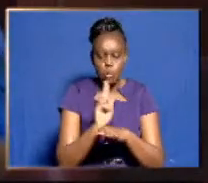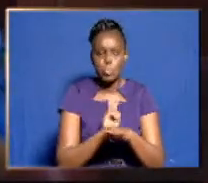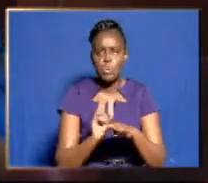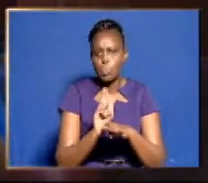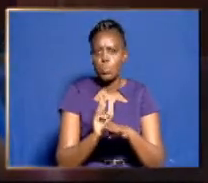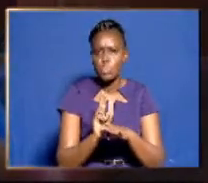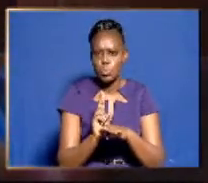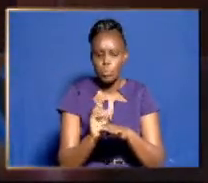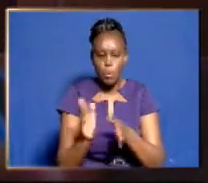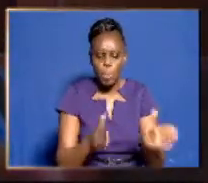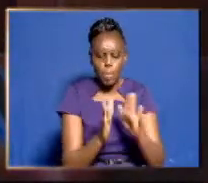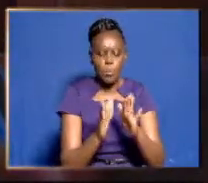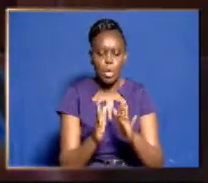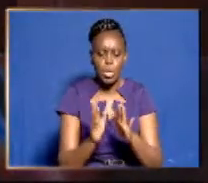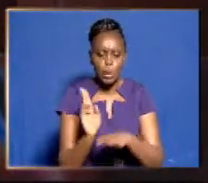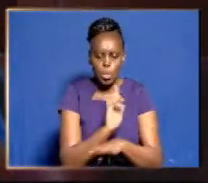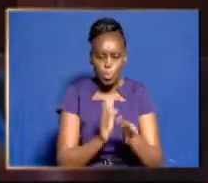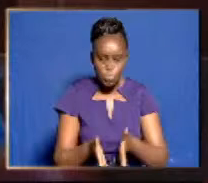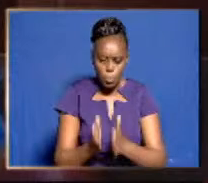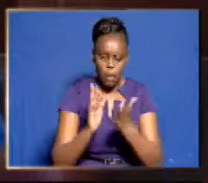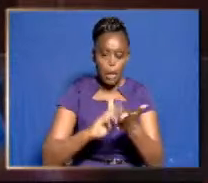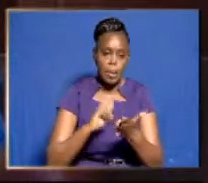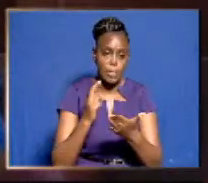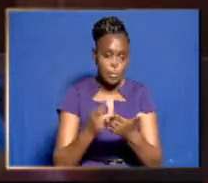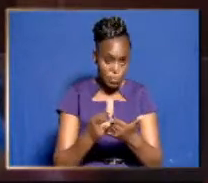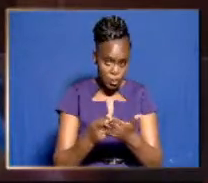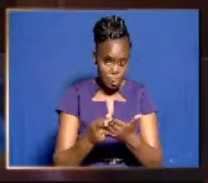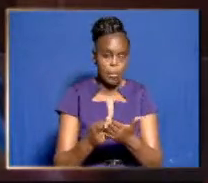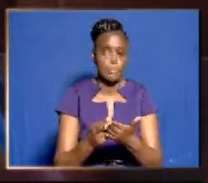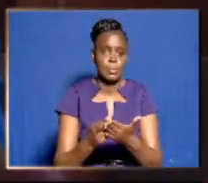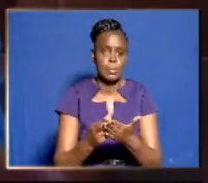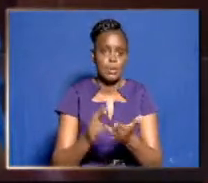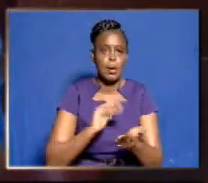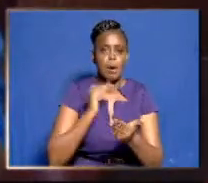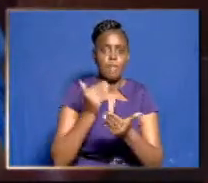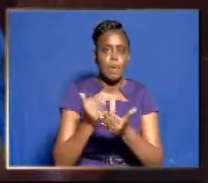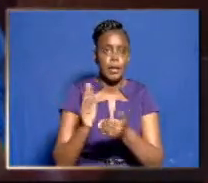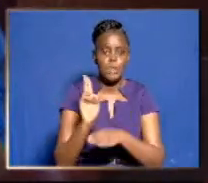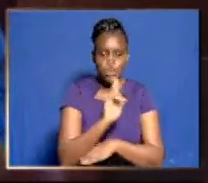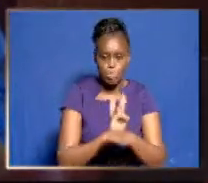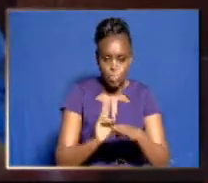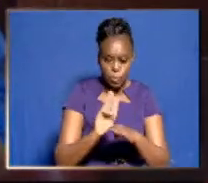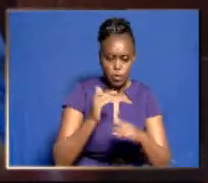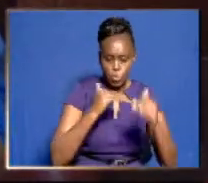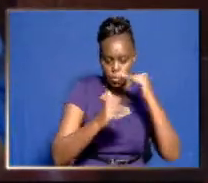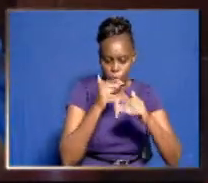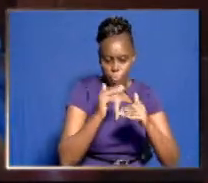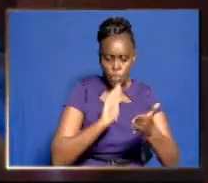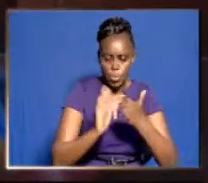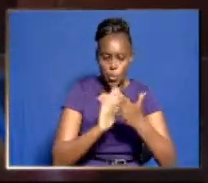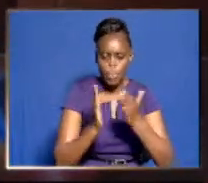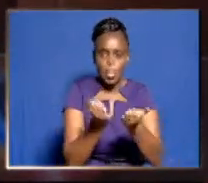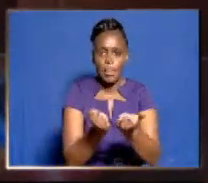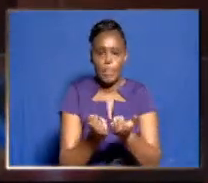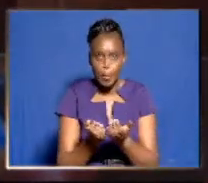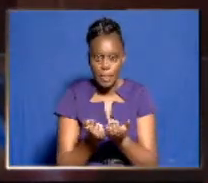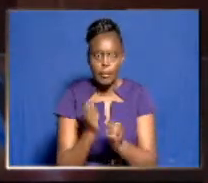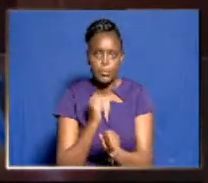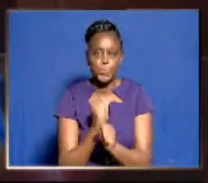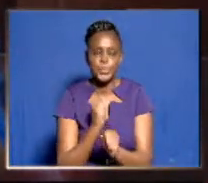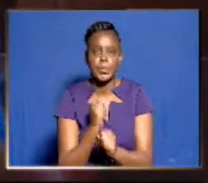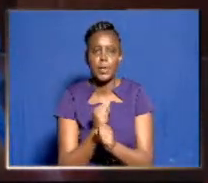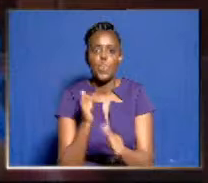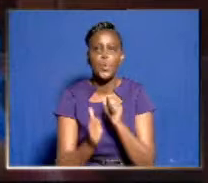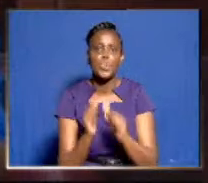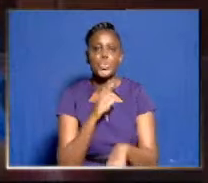resources to them. Mr. Speaker, a thorough review of the funding criteria for universities quickly needs to be done,